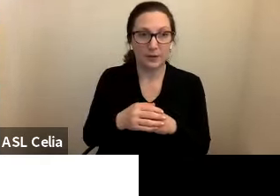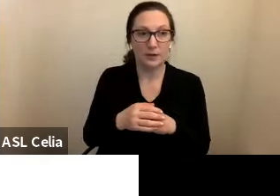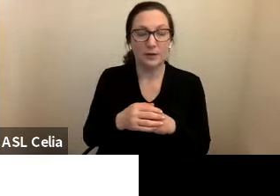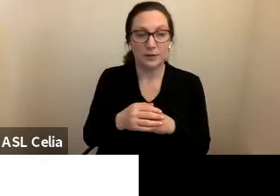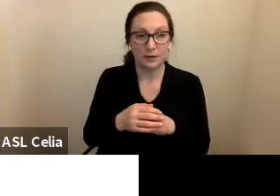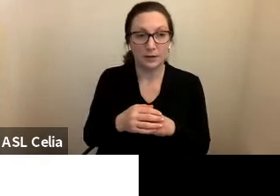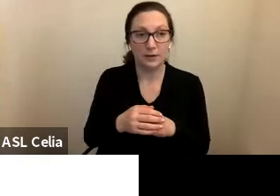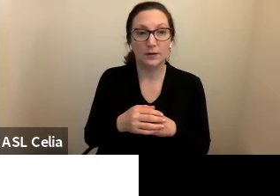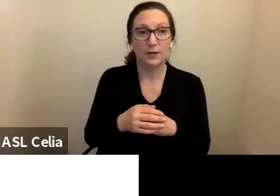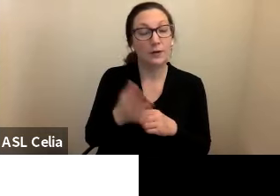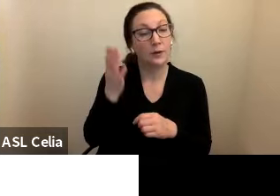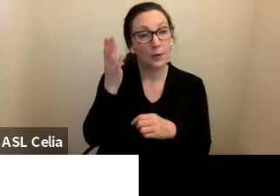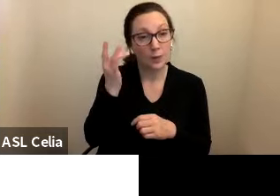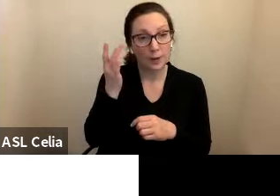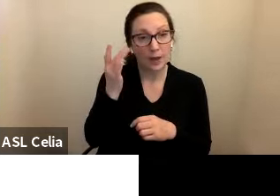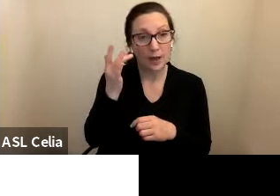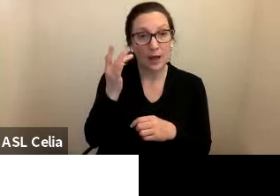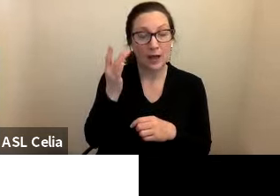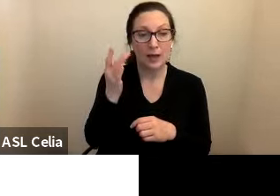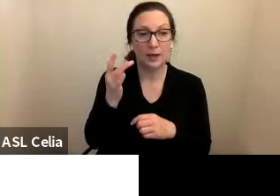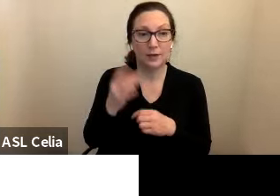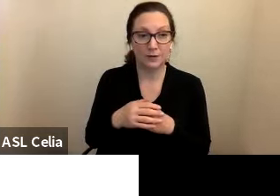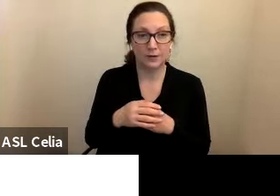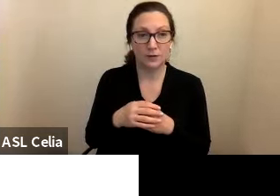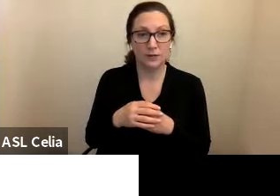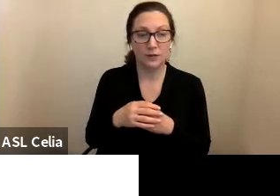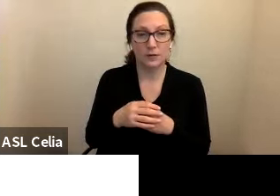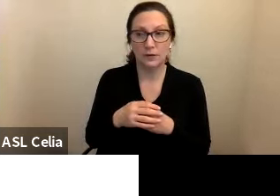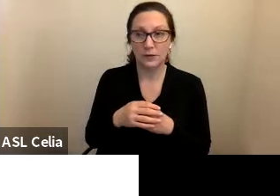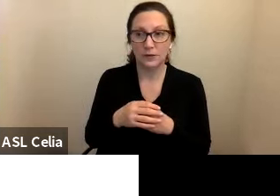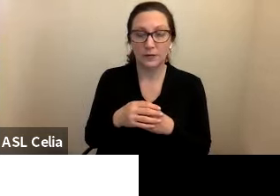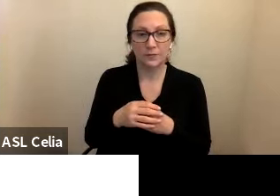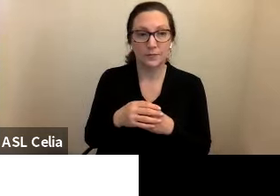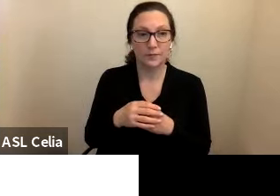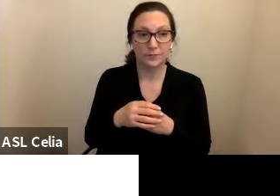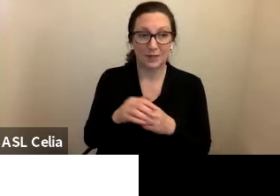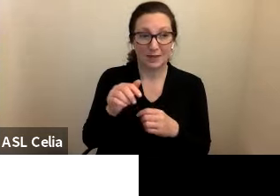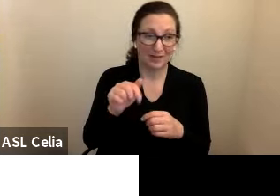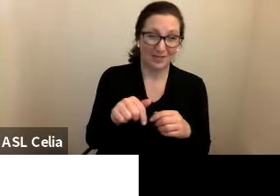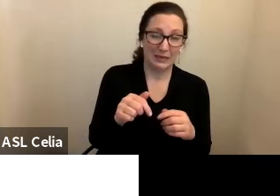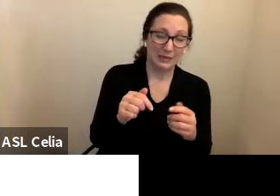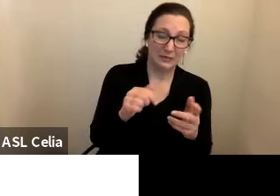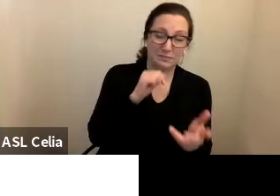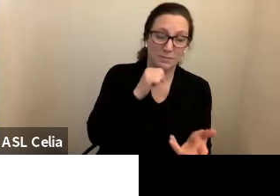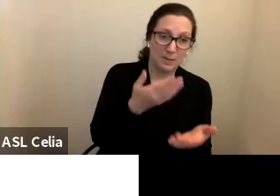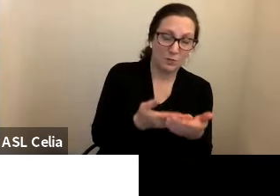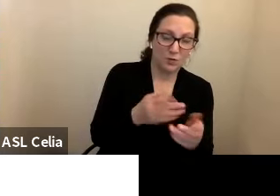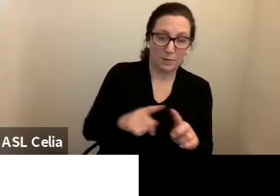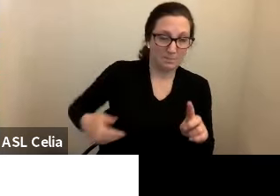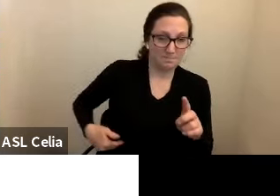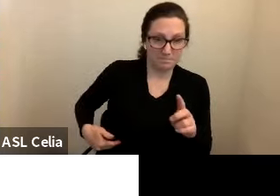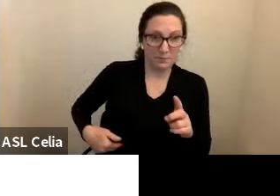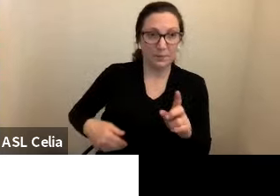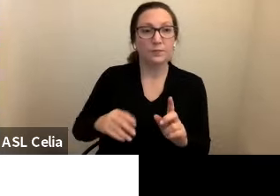And that's most likely, the last part of this bullet is a little bit speculative. This isn't proven. The